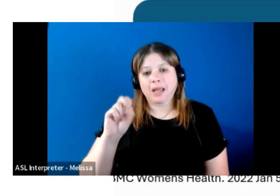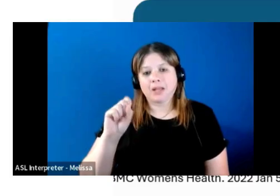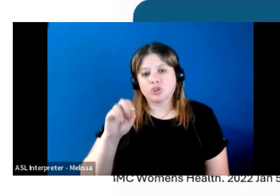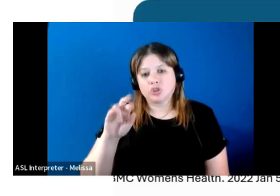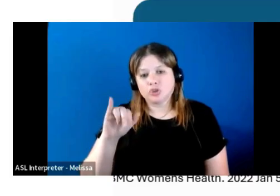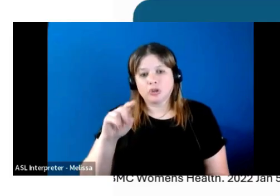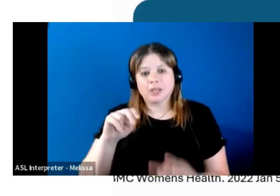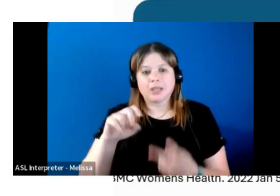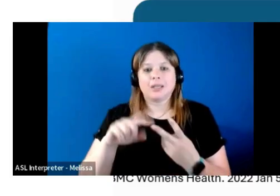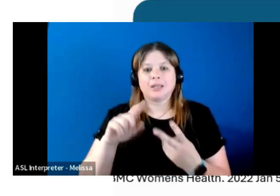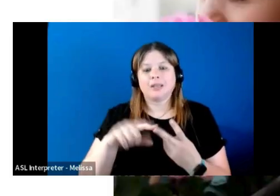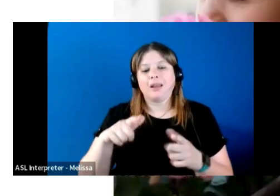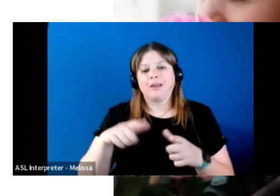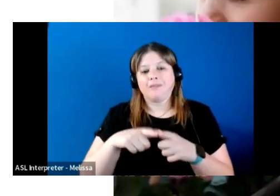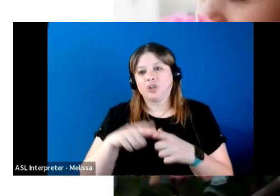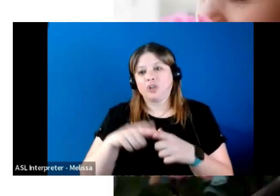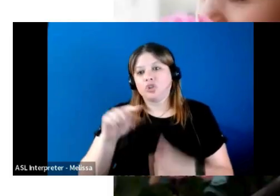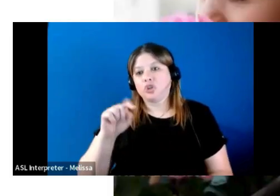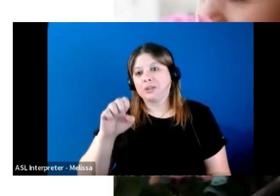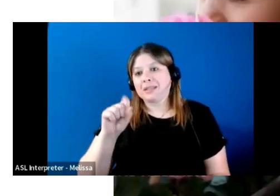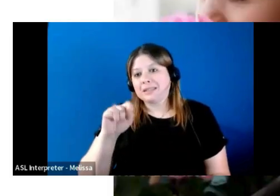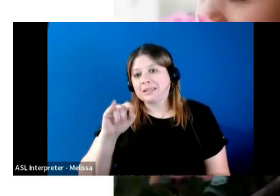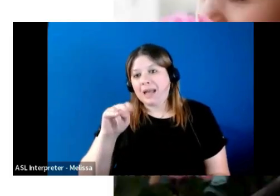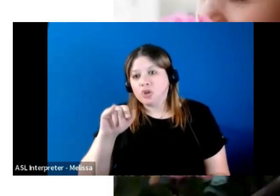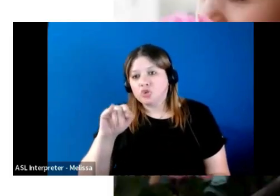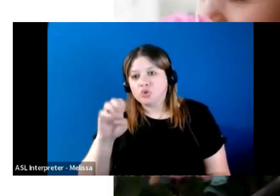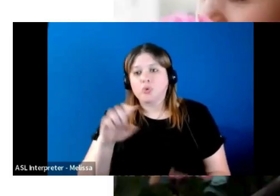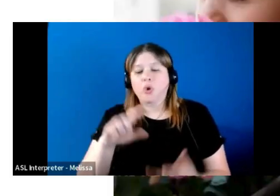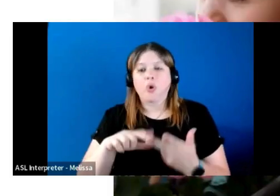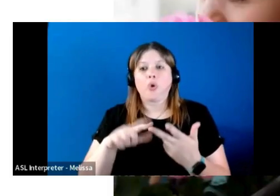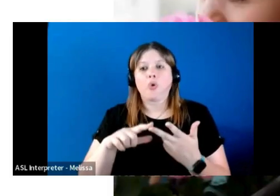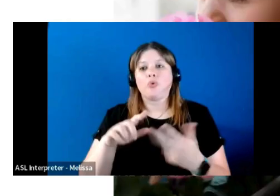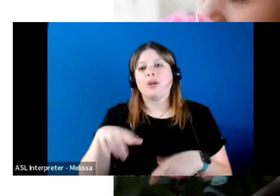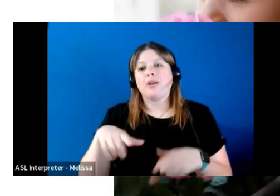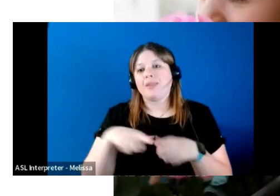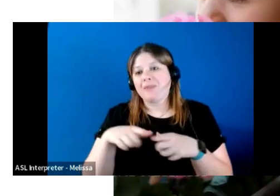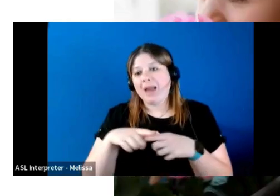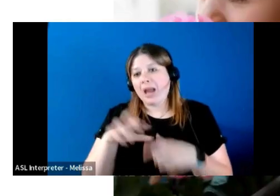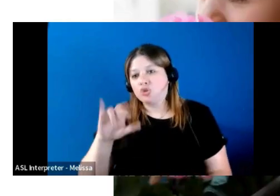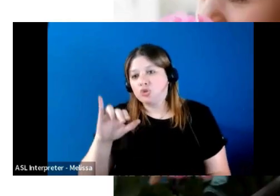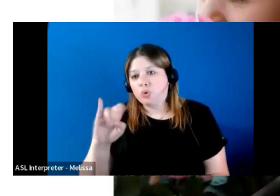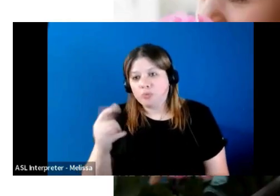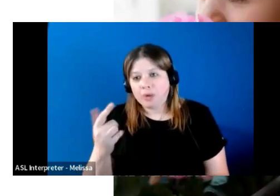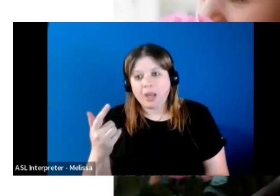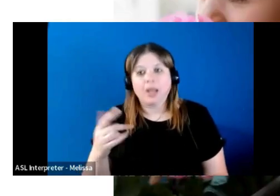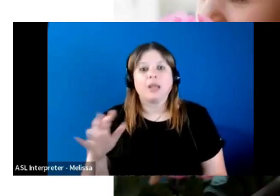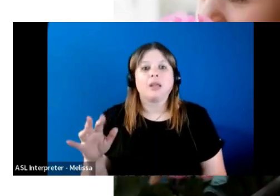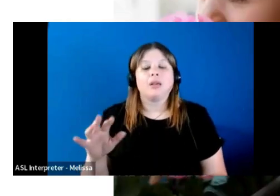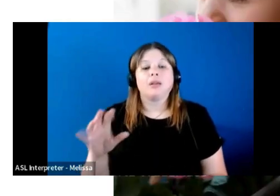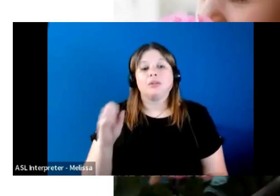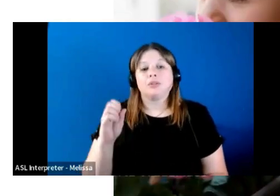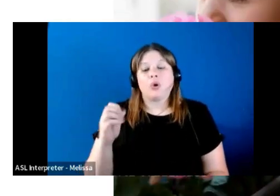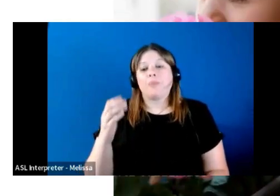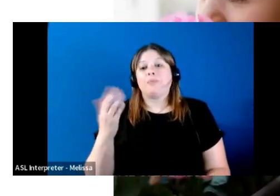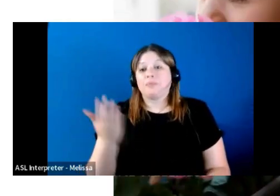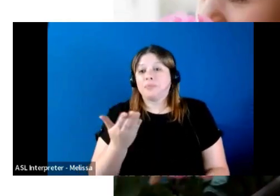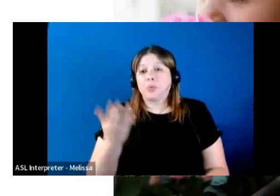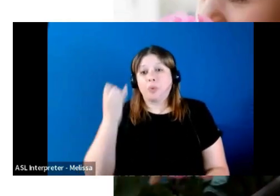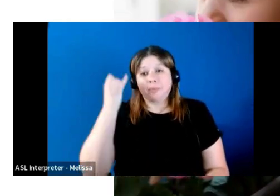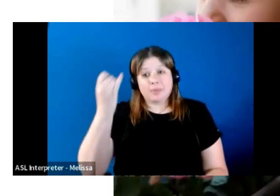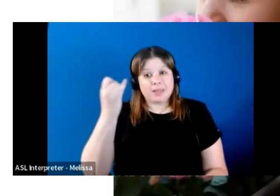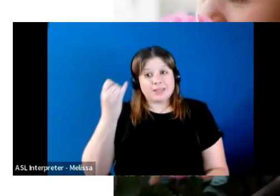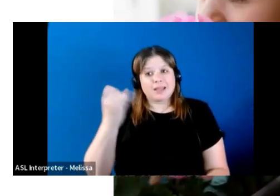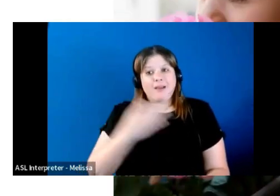estradiol vaginal ring. So what about this idea of pleasure. Can